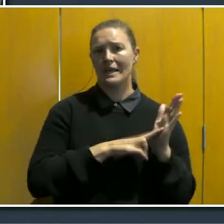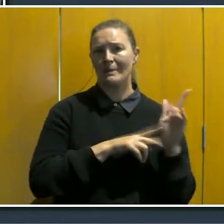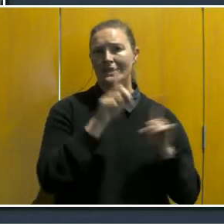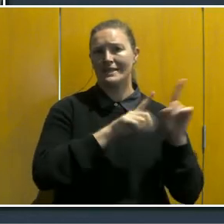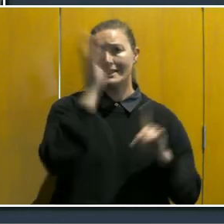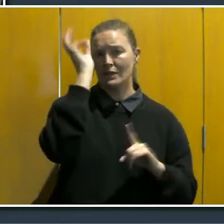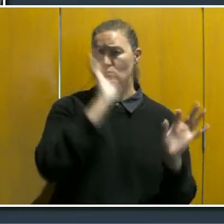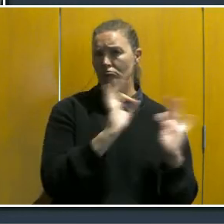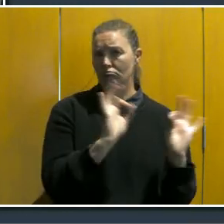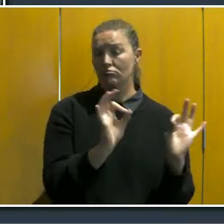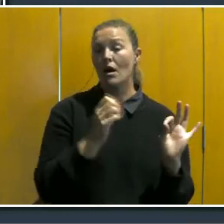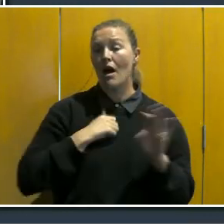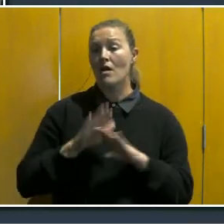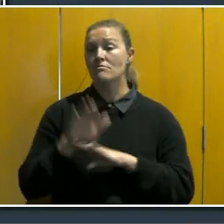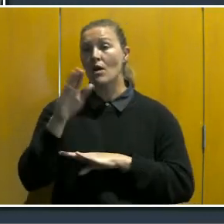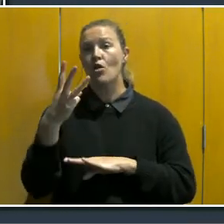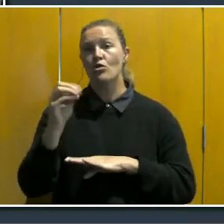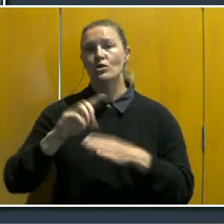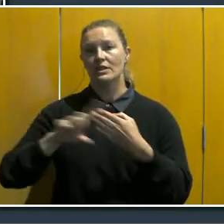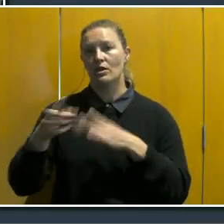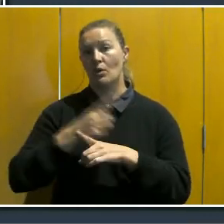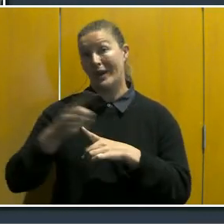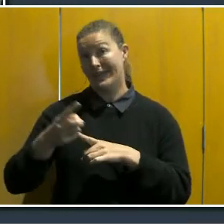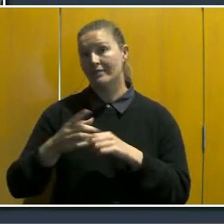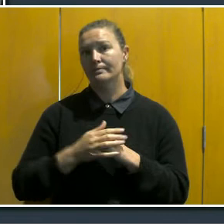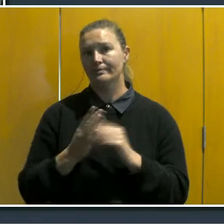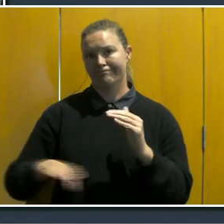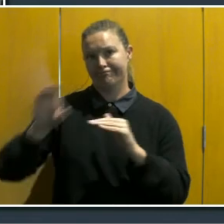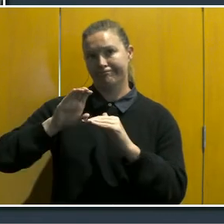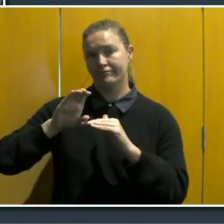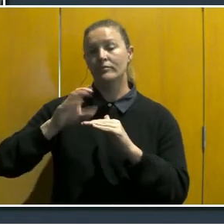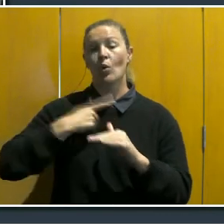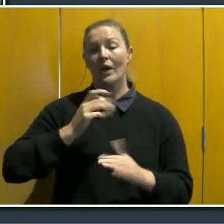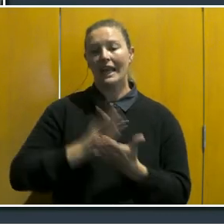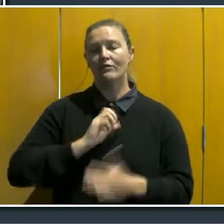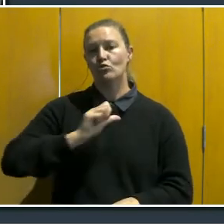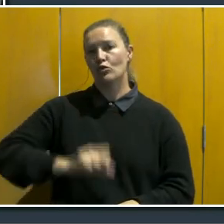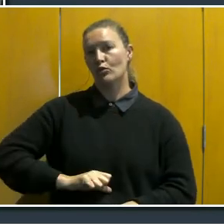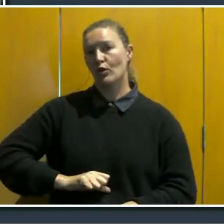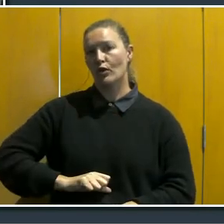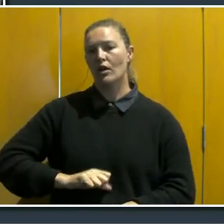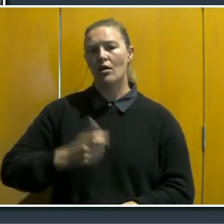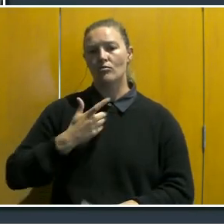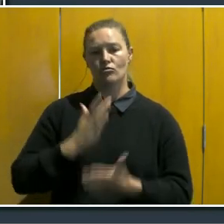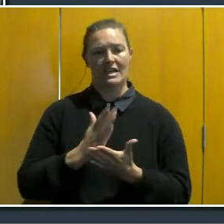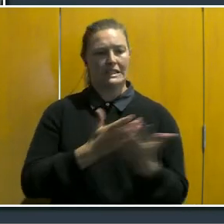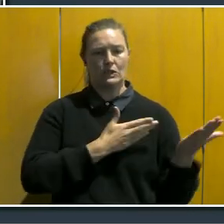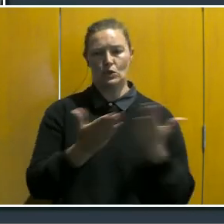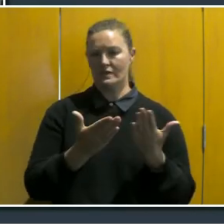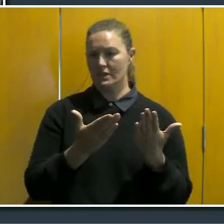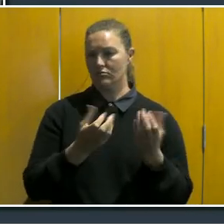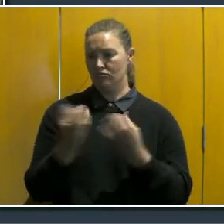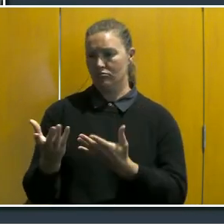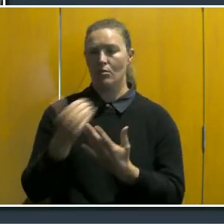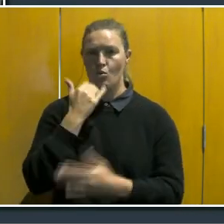Council. Our increase will be $30 a week. We are rural and cost Napier City Council very little in the services we